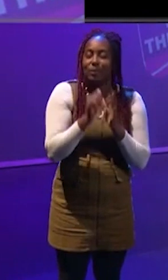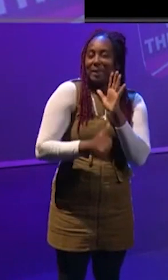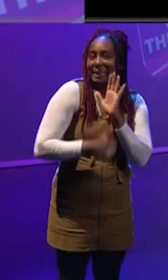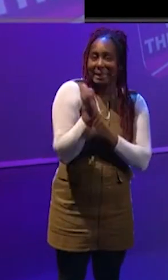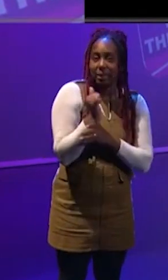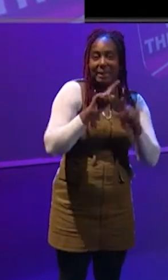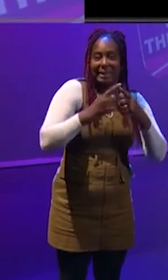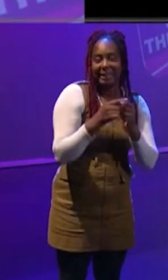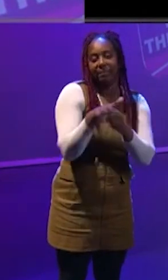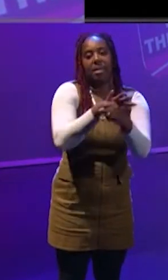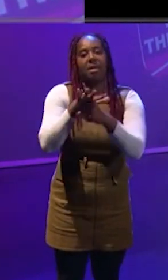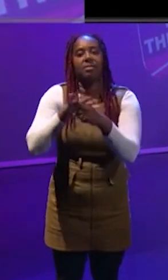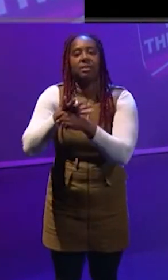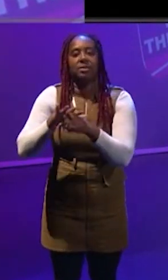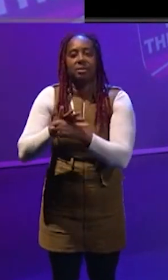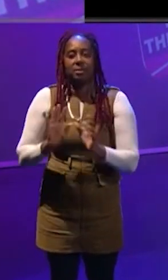team. Yeah.